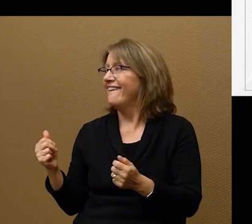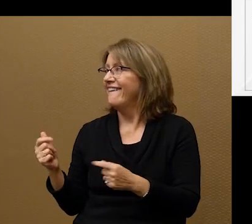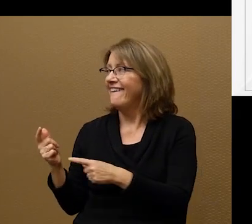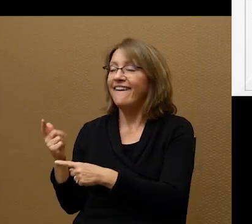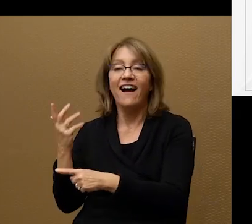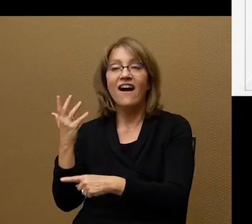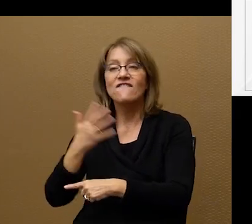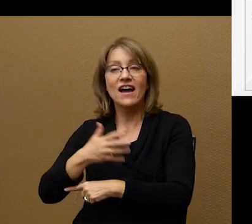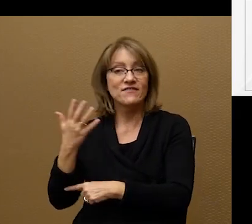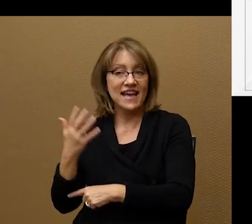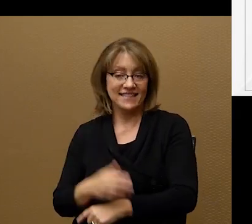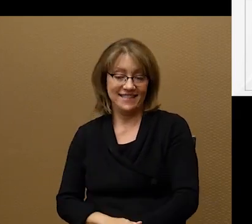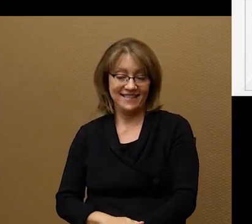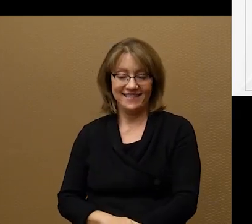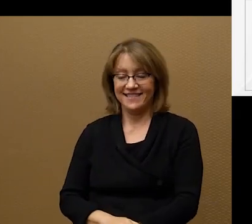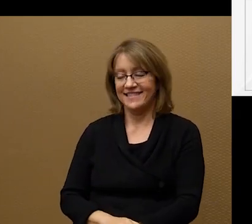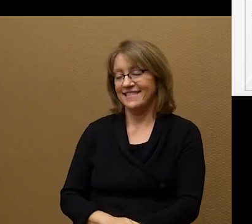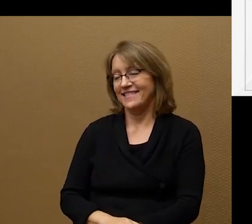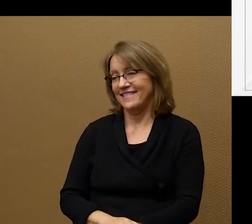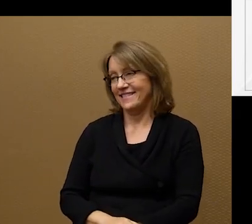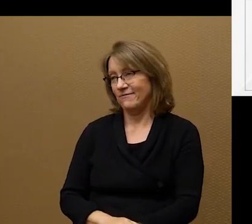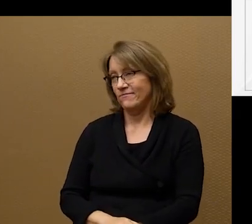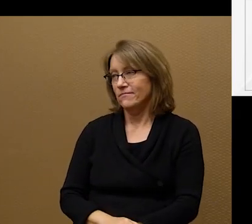5 days.